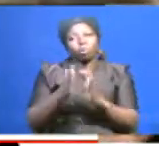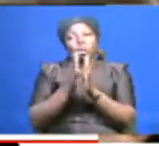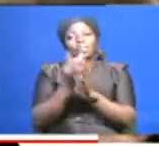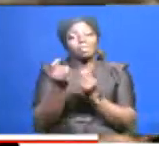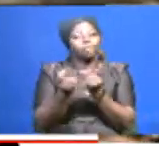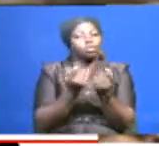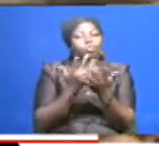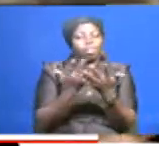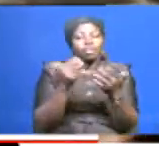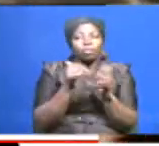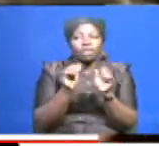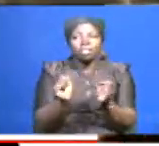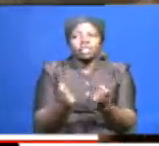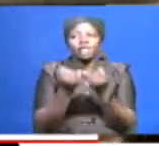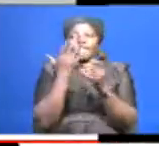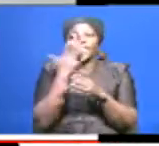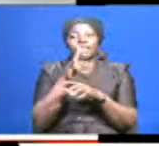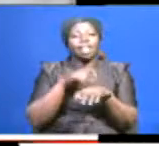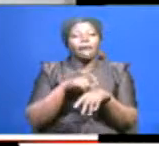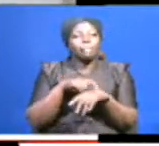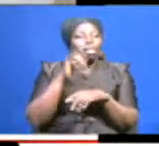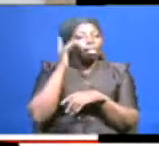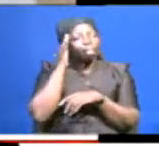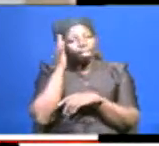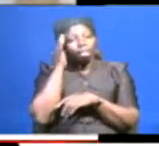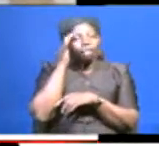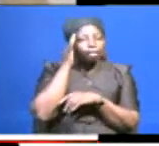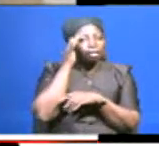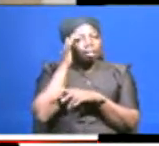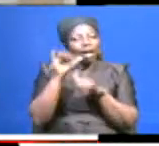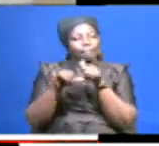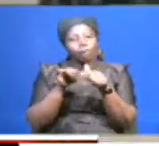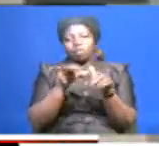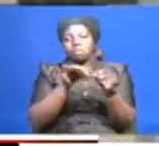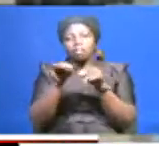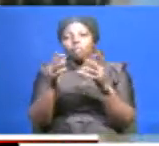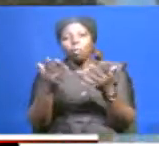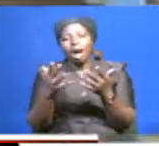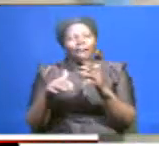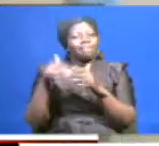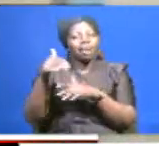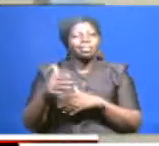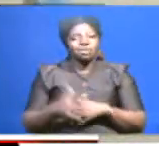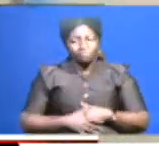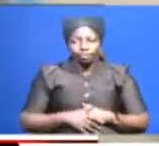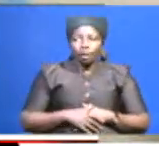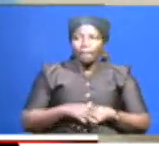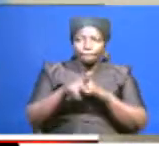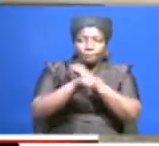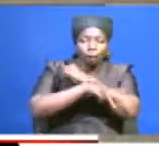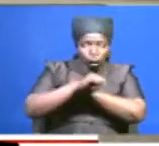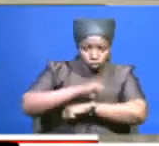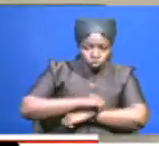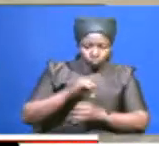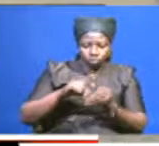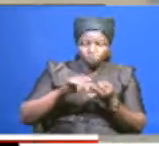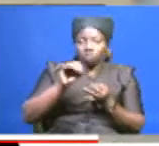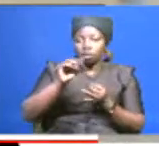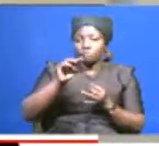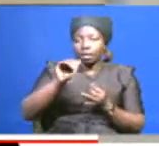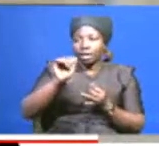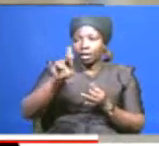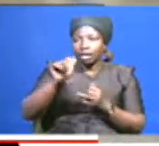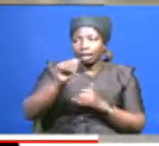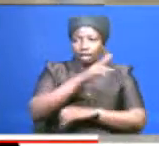salvage as they ponder their next move. St. John Nyamasau Primary School, Ombaka Dispensary and Ogenya Primary School are some